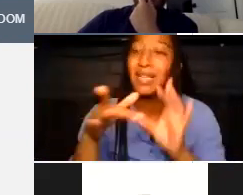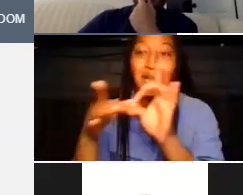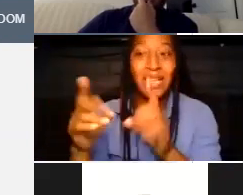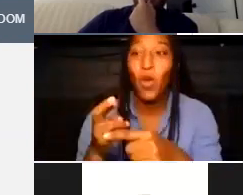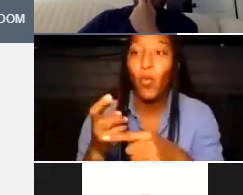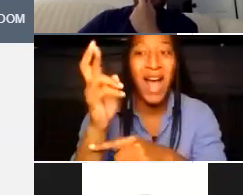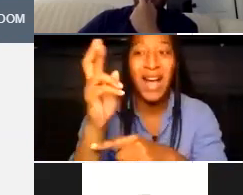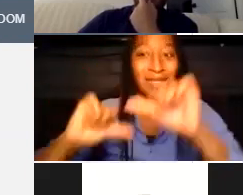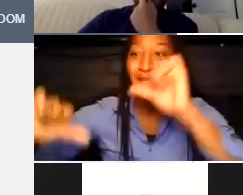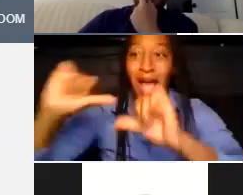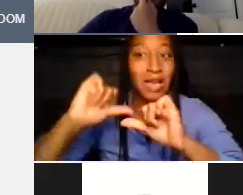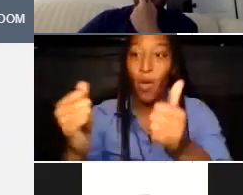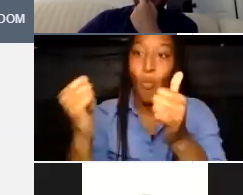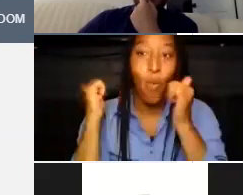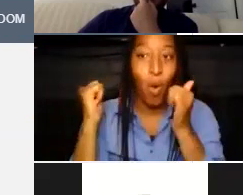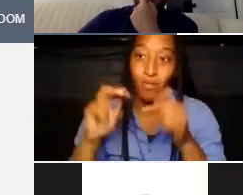Okay.